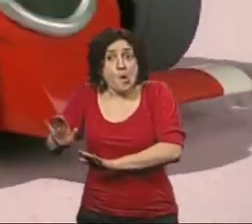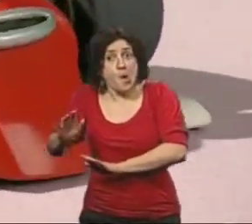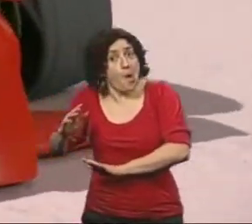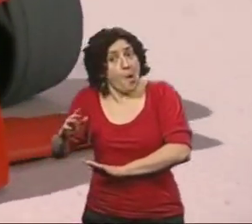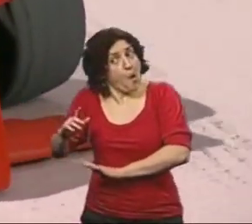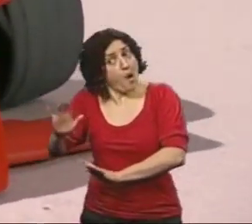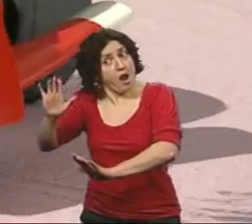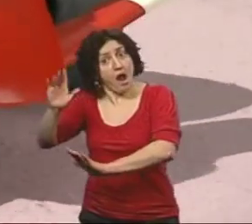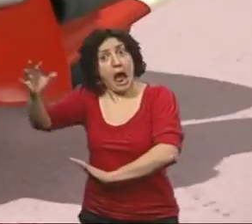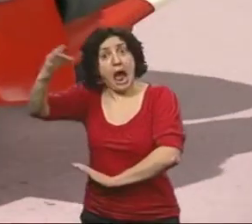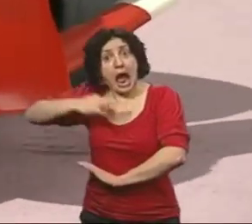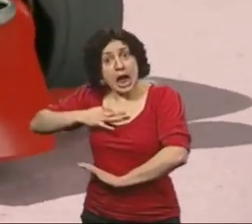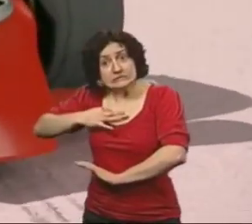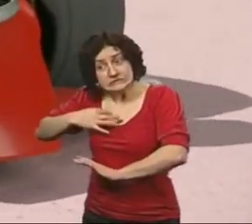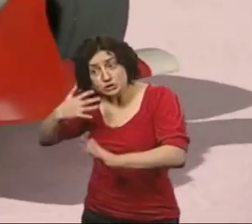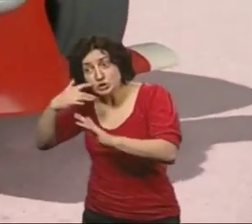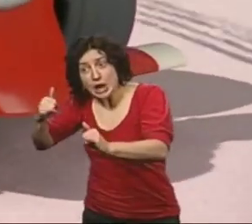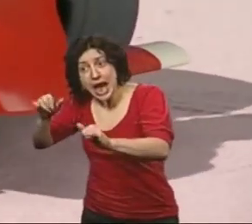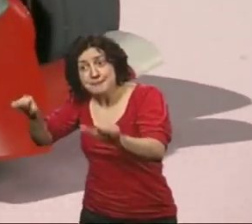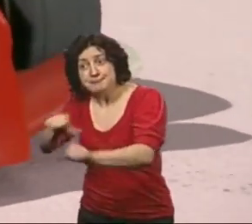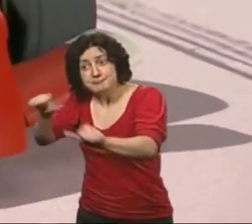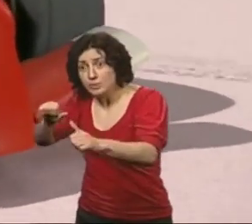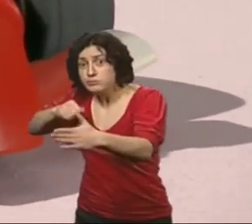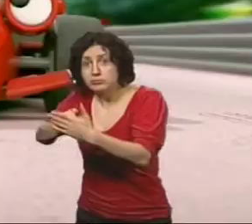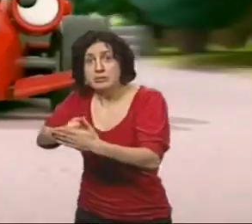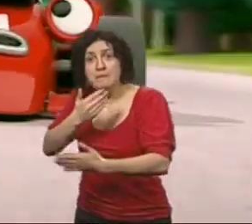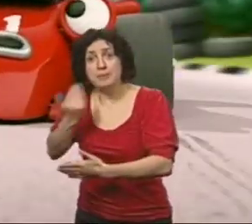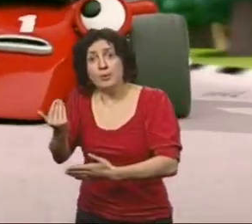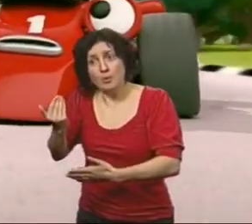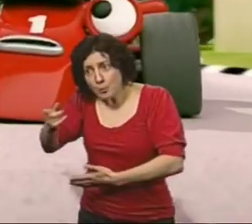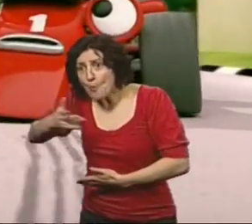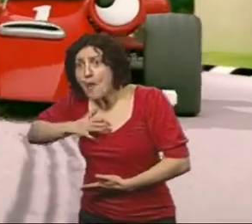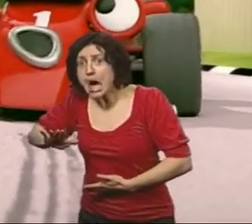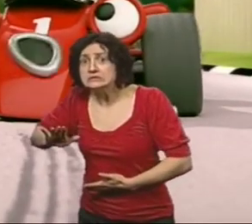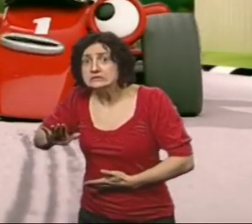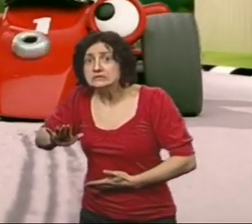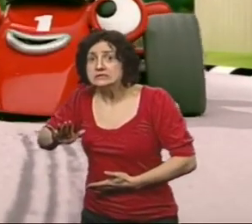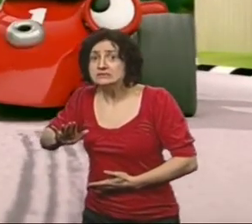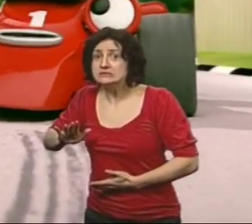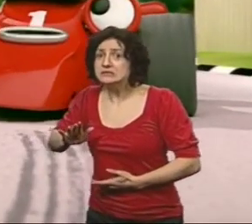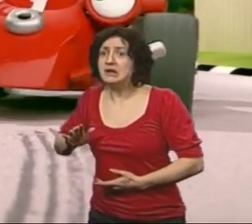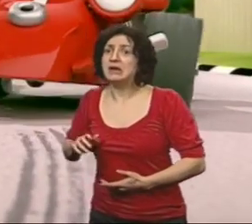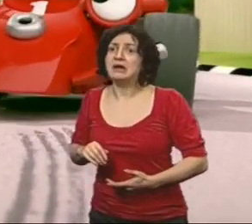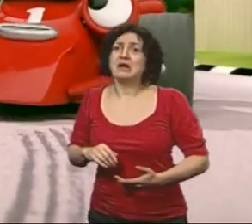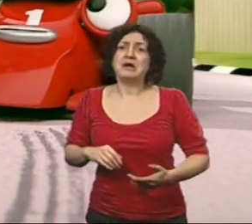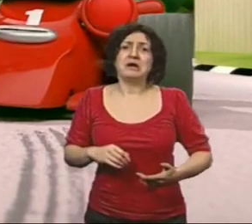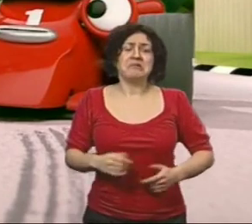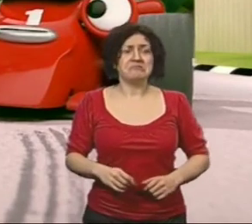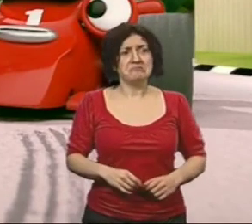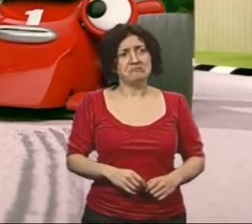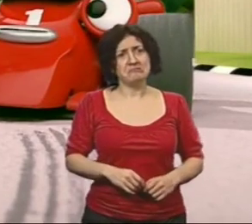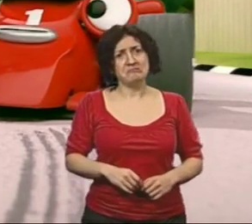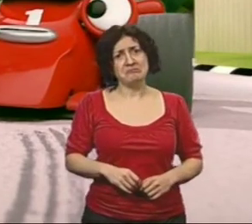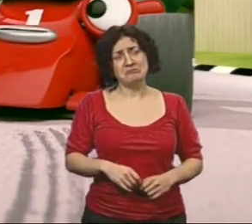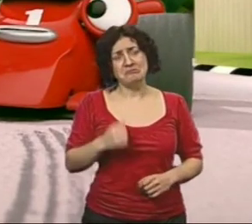Chris and Marsha, you'd stay in tip-top condition for Hugo's visit. I thought it's what you wanted too.